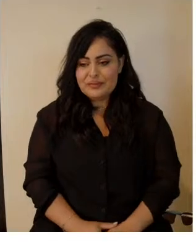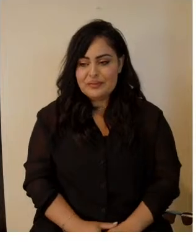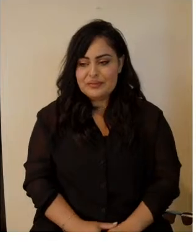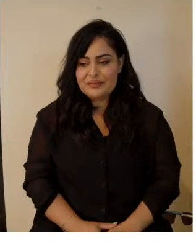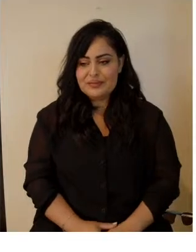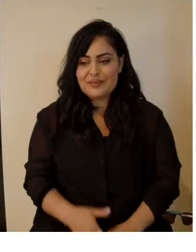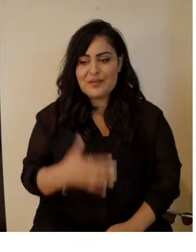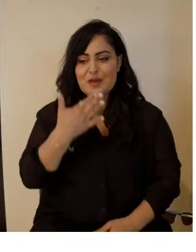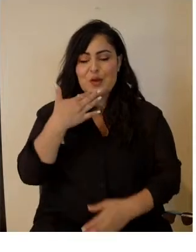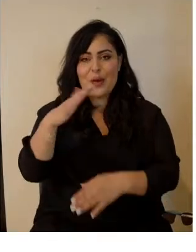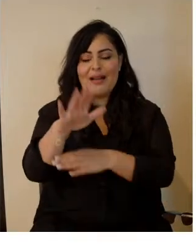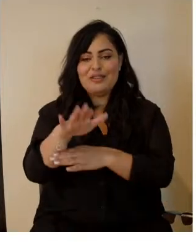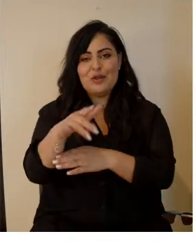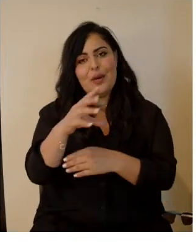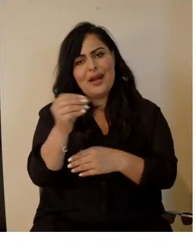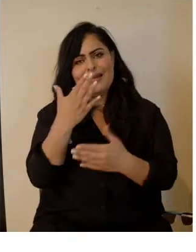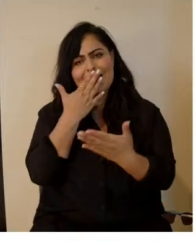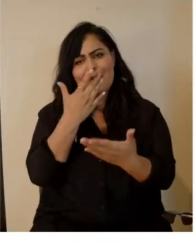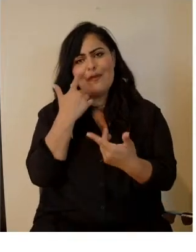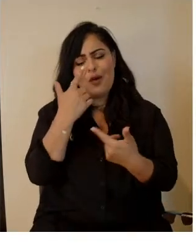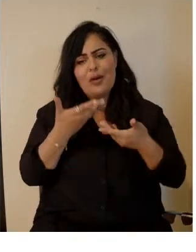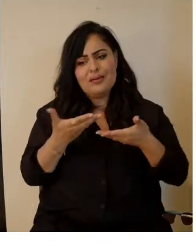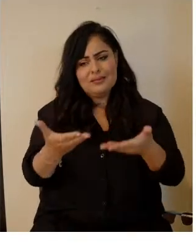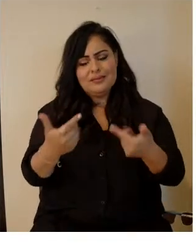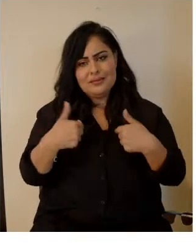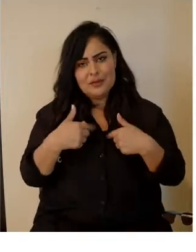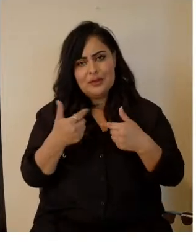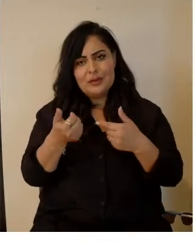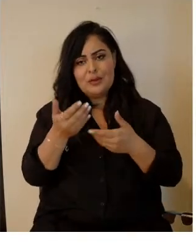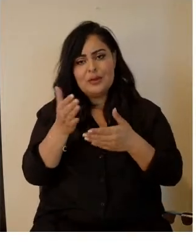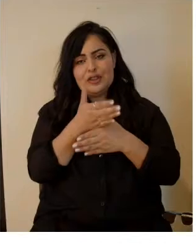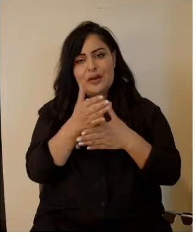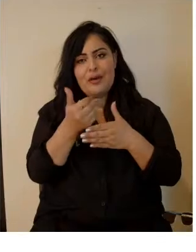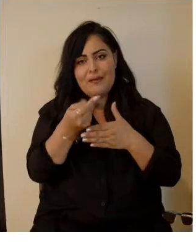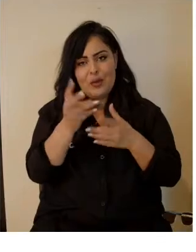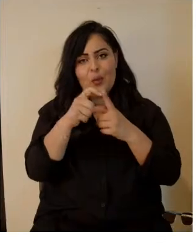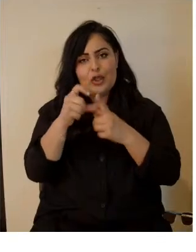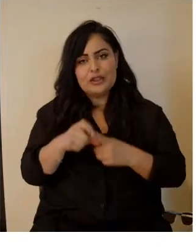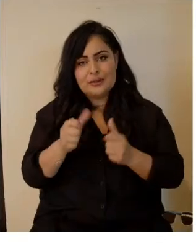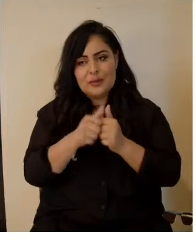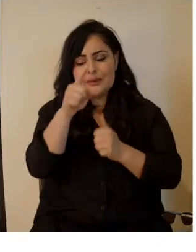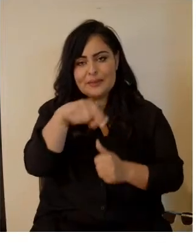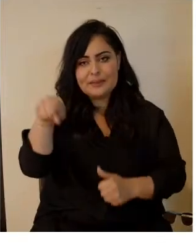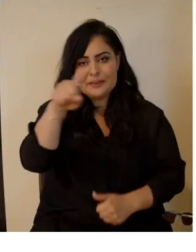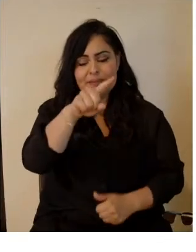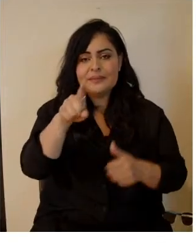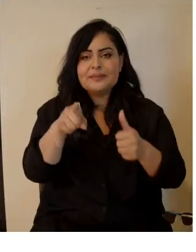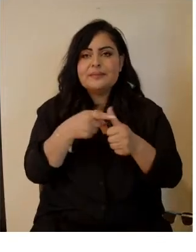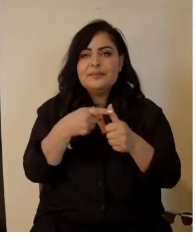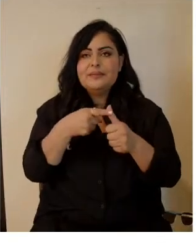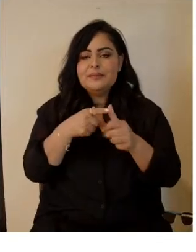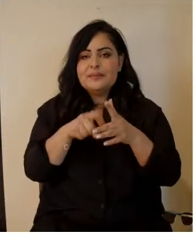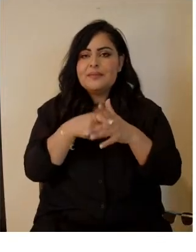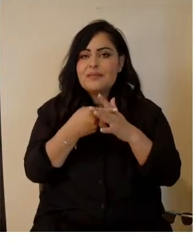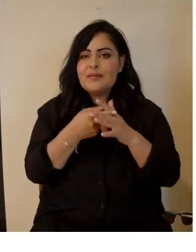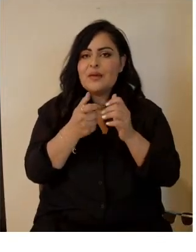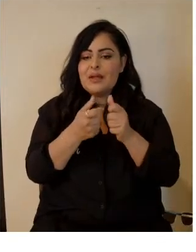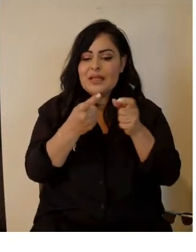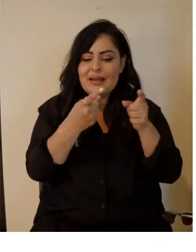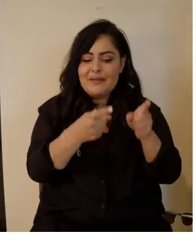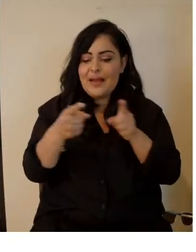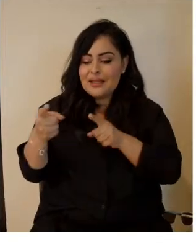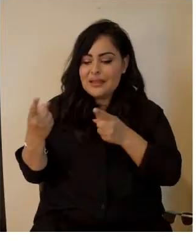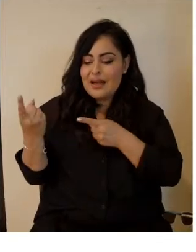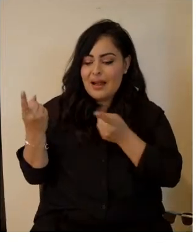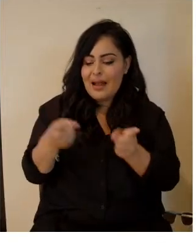Yeah, good afternoon, and thanks for allowing me to say a few words. First, I'd like to start, the events that have occurred over